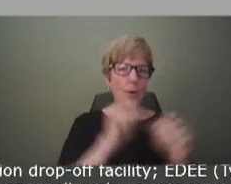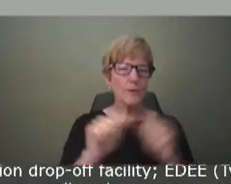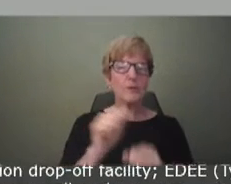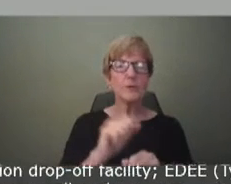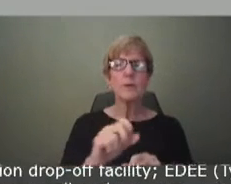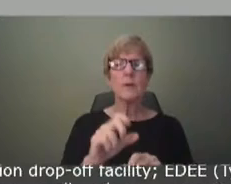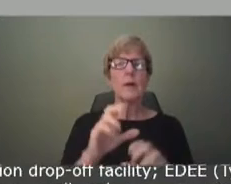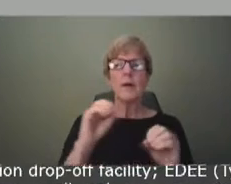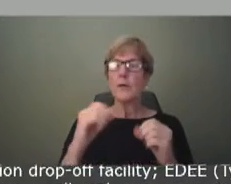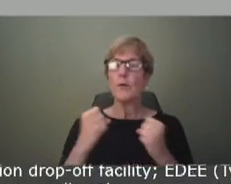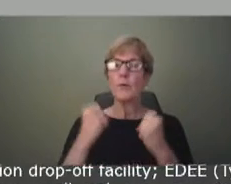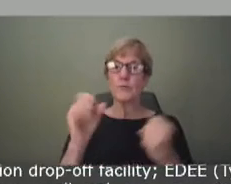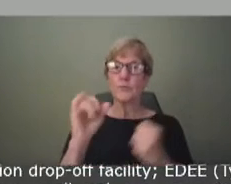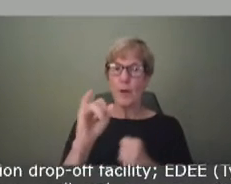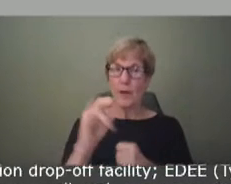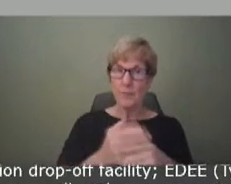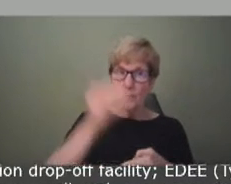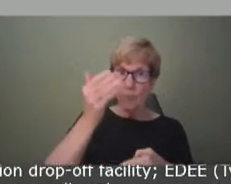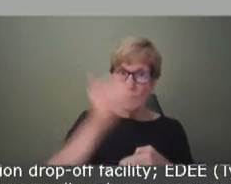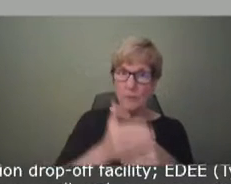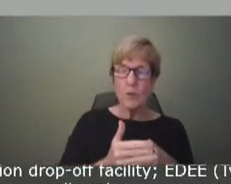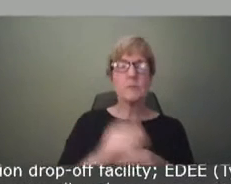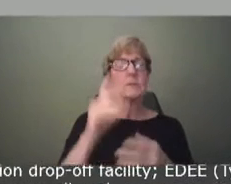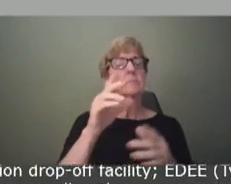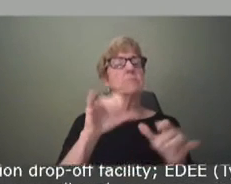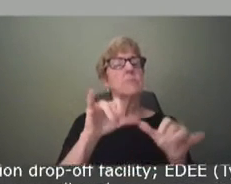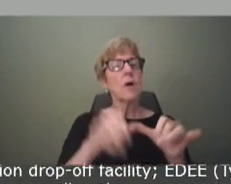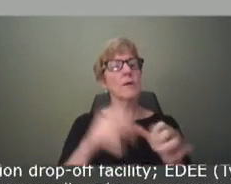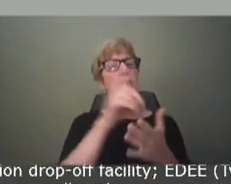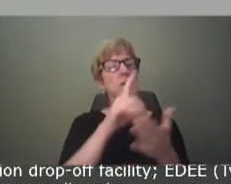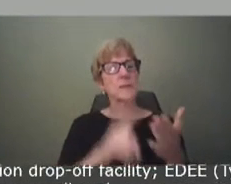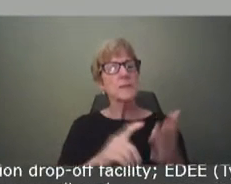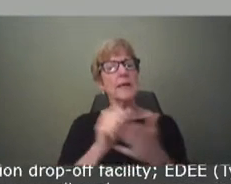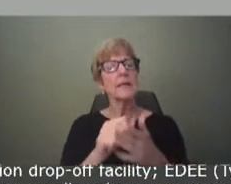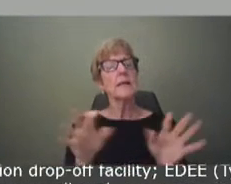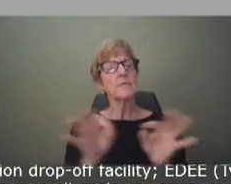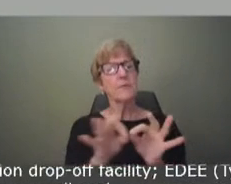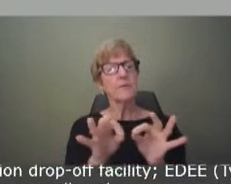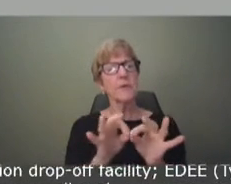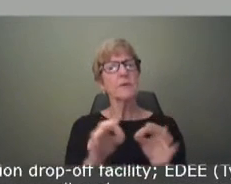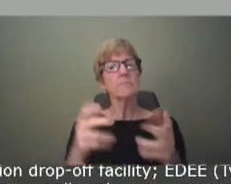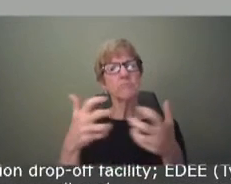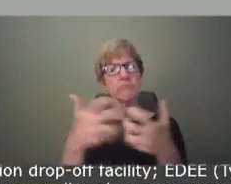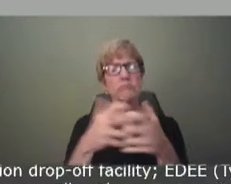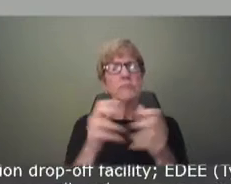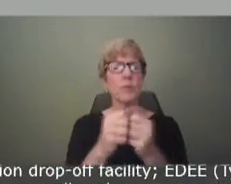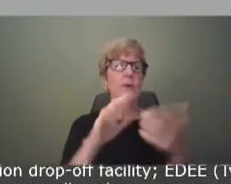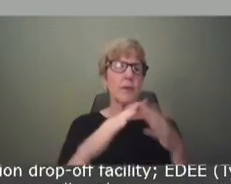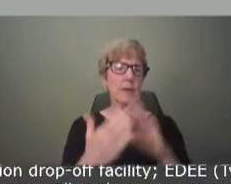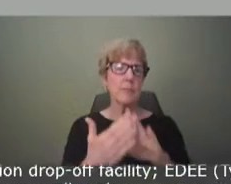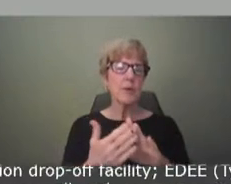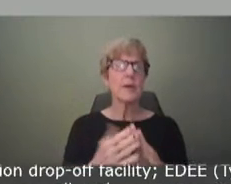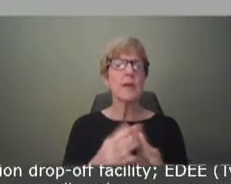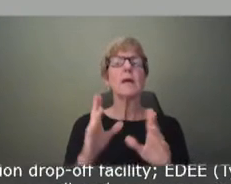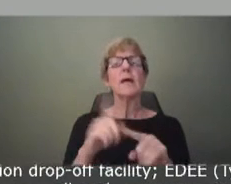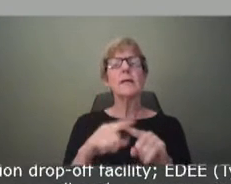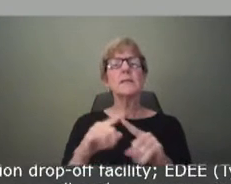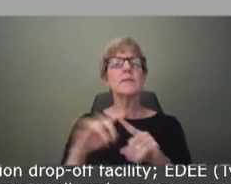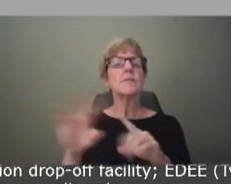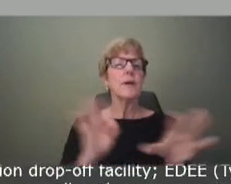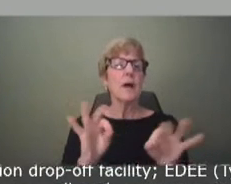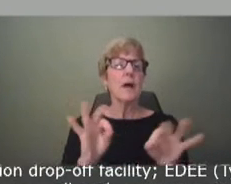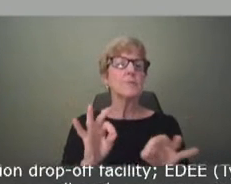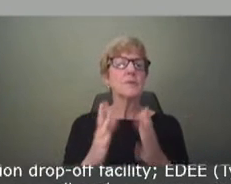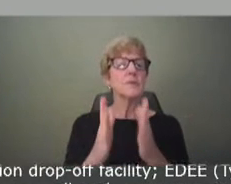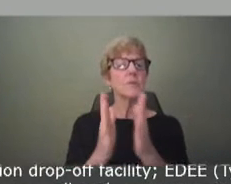does provide architectural design standards uh so the building can fit in better contexts with the community optional Provisions uh do include requests